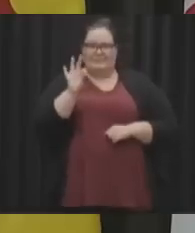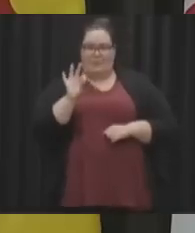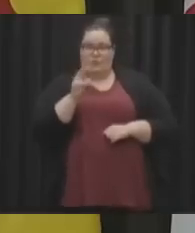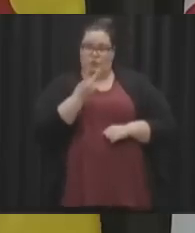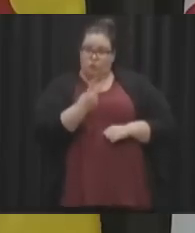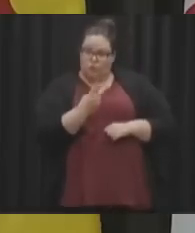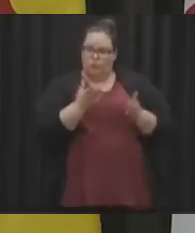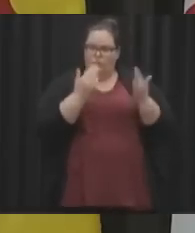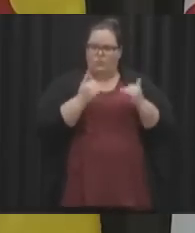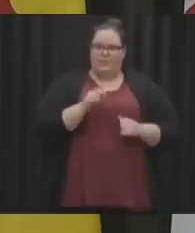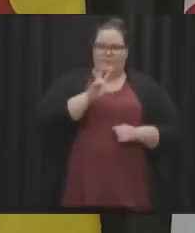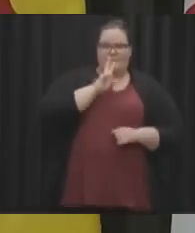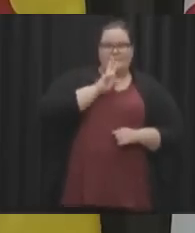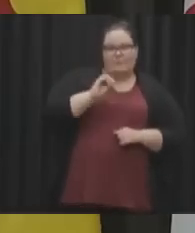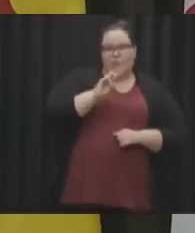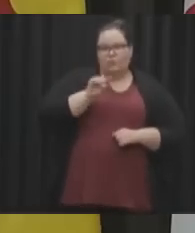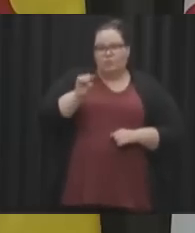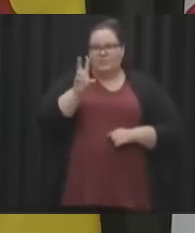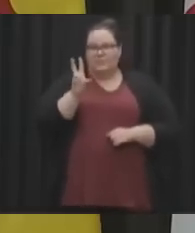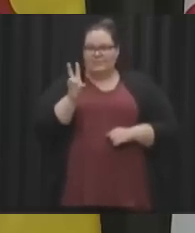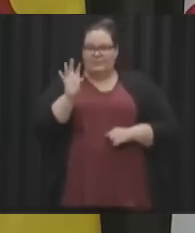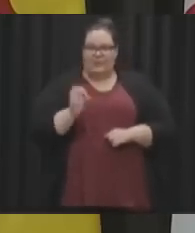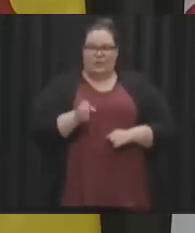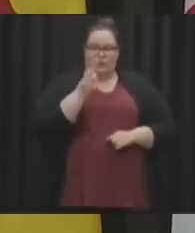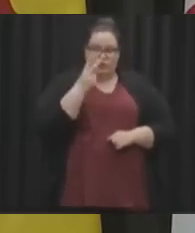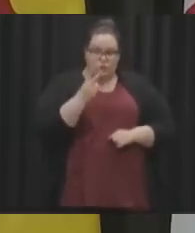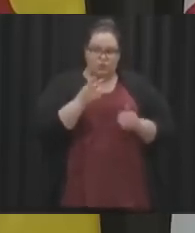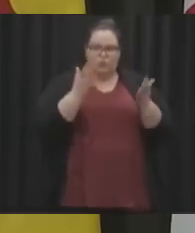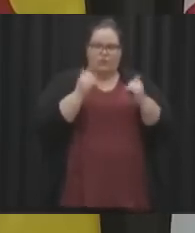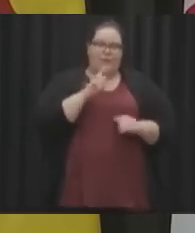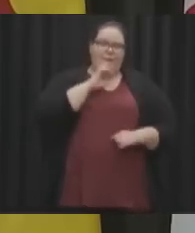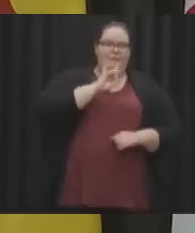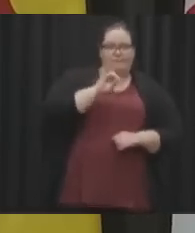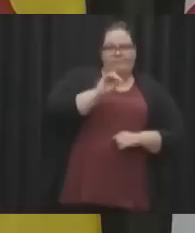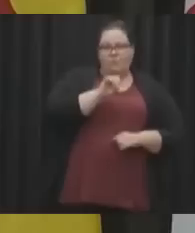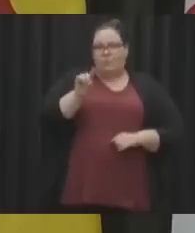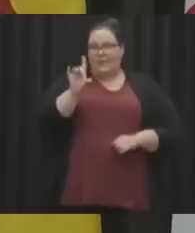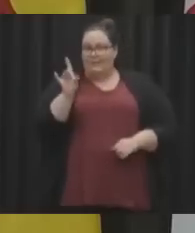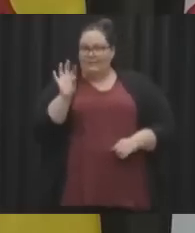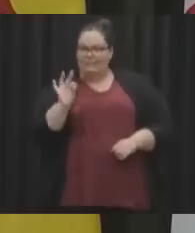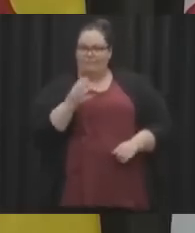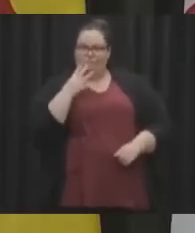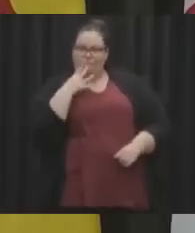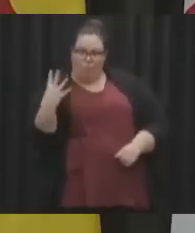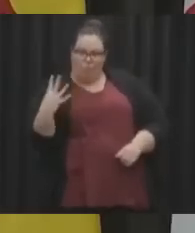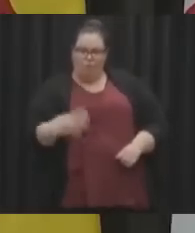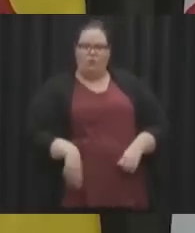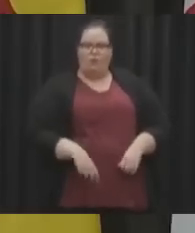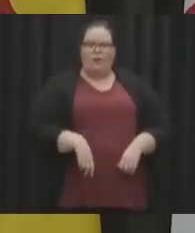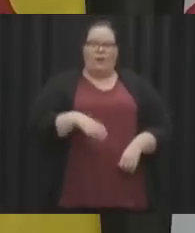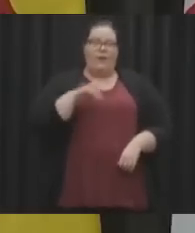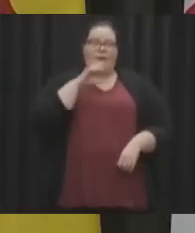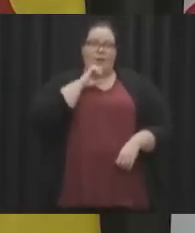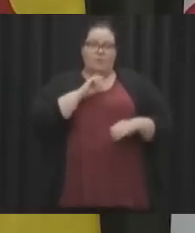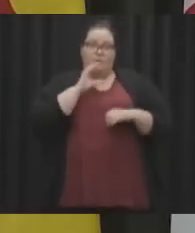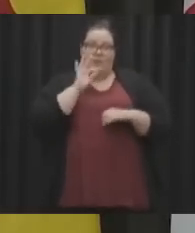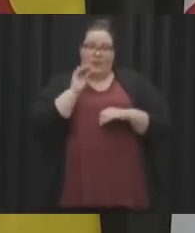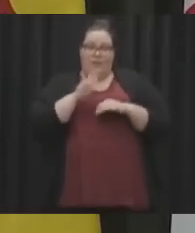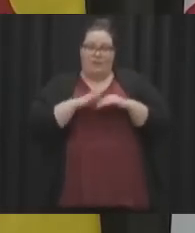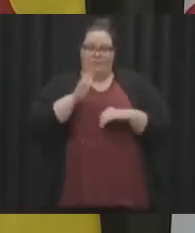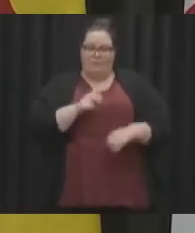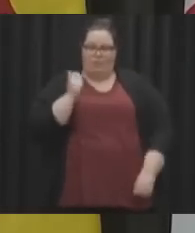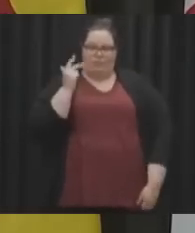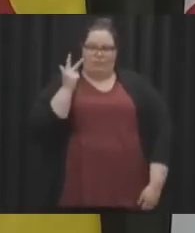under 19 years of age, an individual between 20 and 29, an individual between 30 and 39,